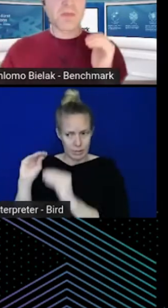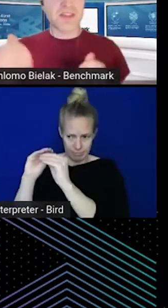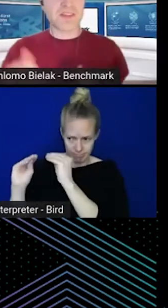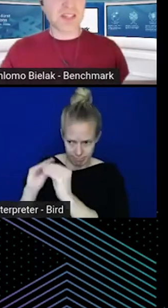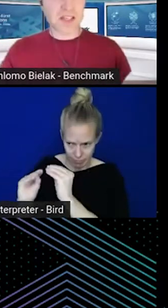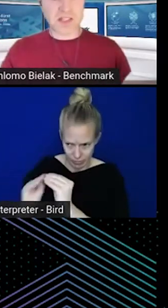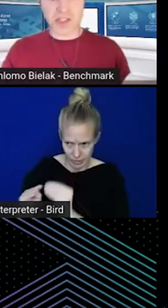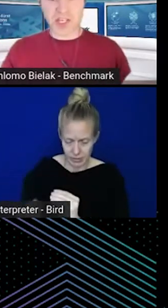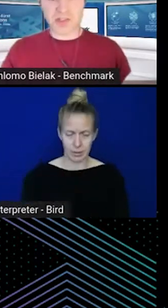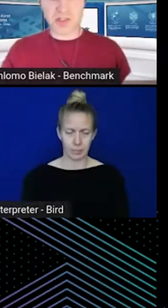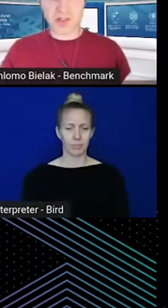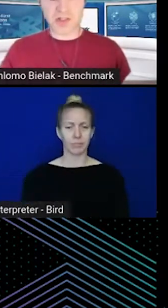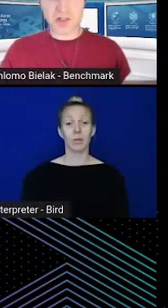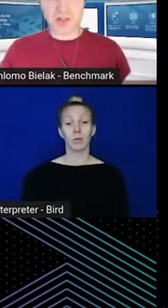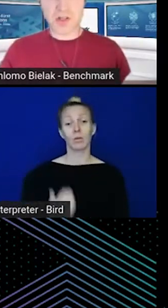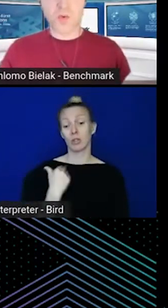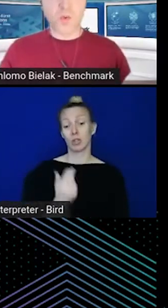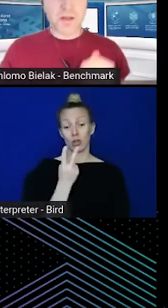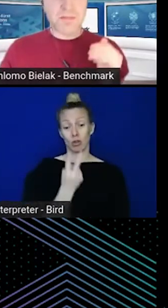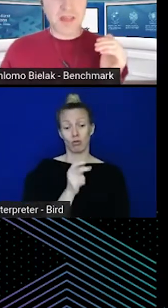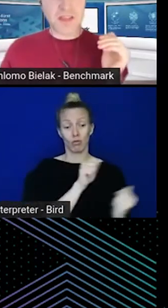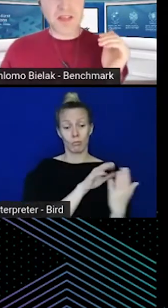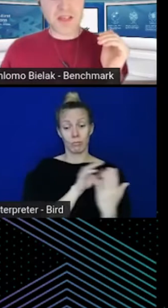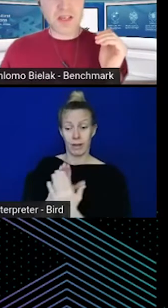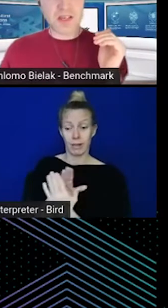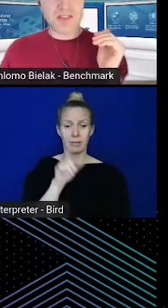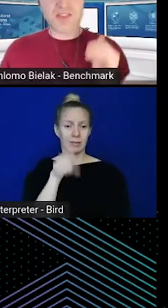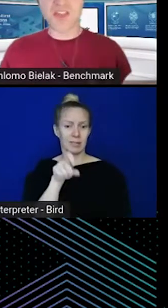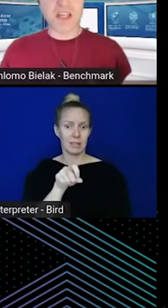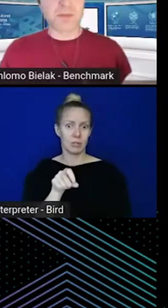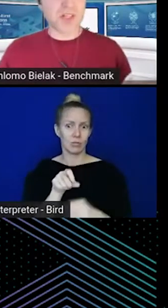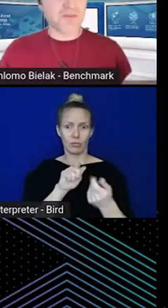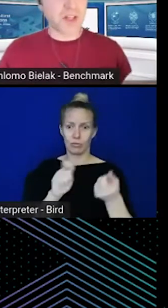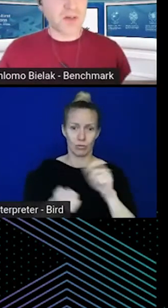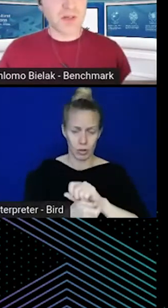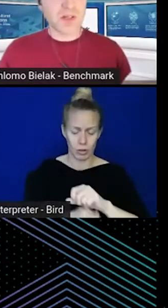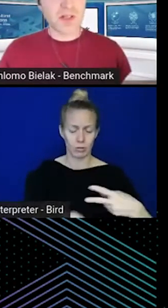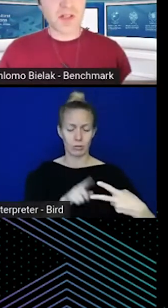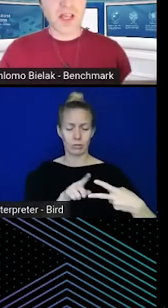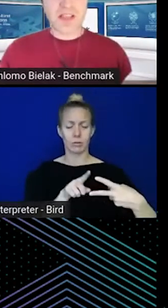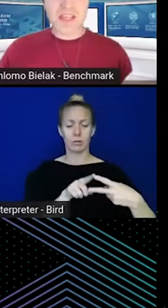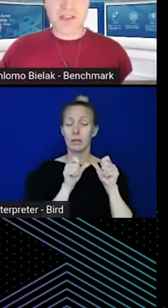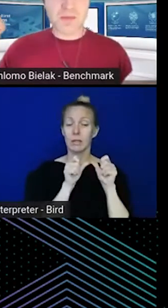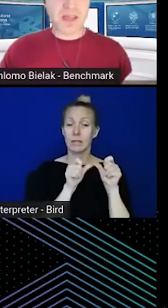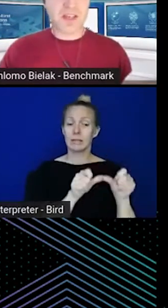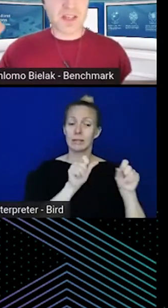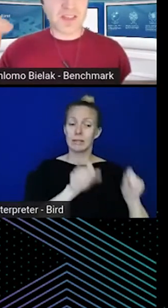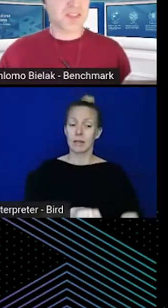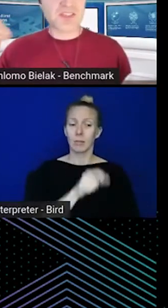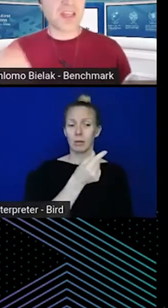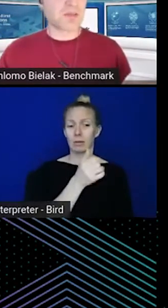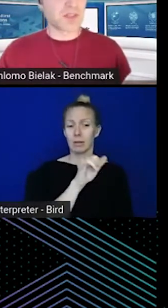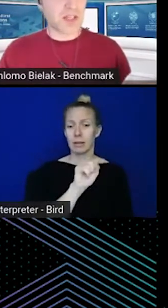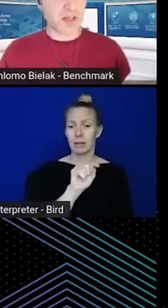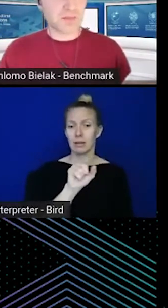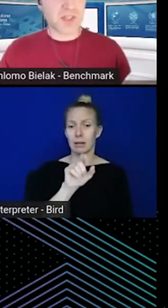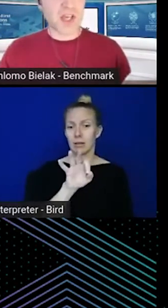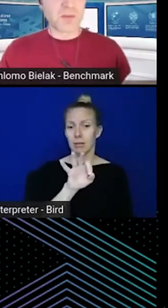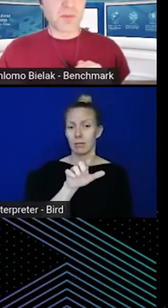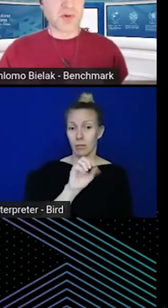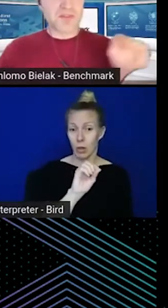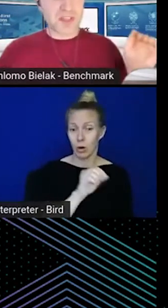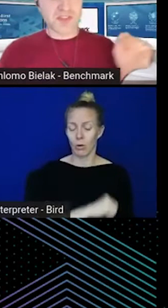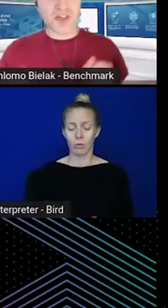two methods that need to change. One method is sustainable Git flow, and the other method is sustainable